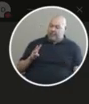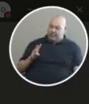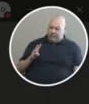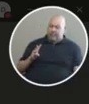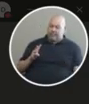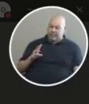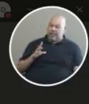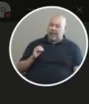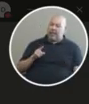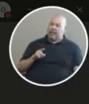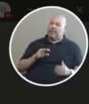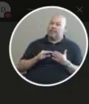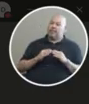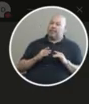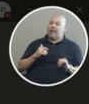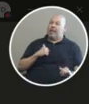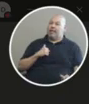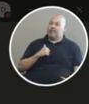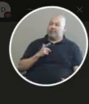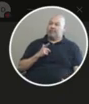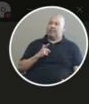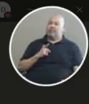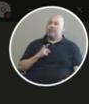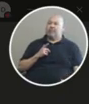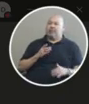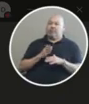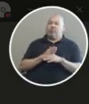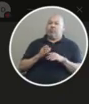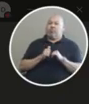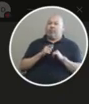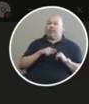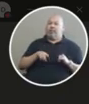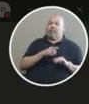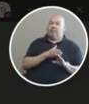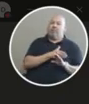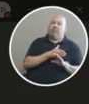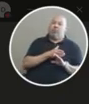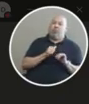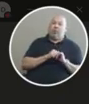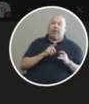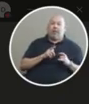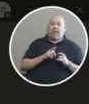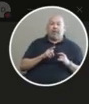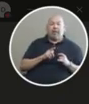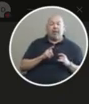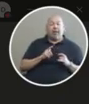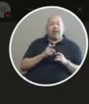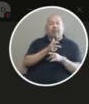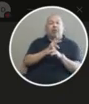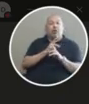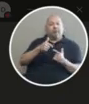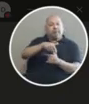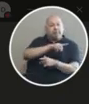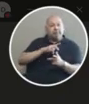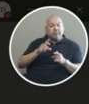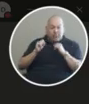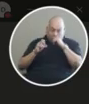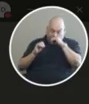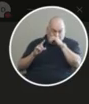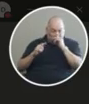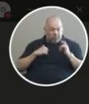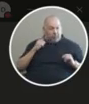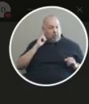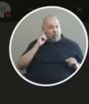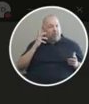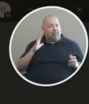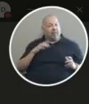1996, and the city has been in partnership with them in the past with the revolving loan fund, for example. We've